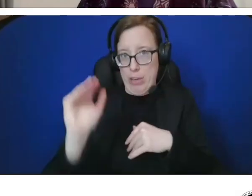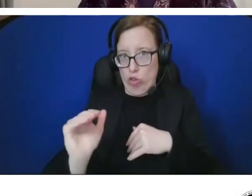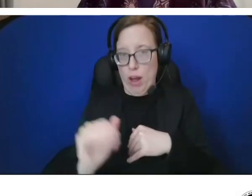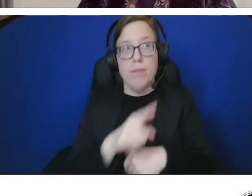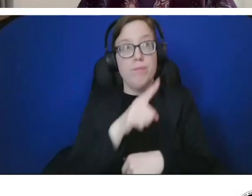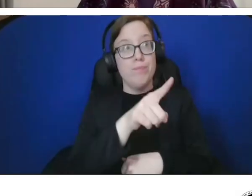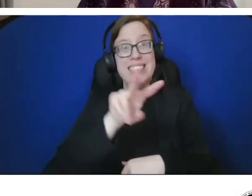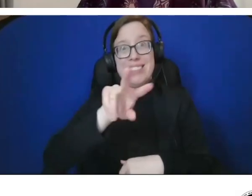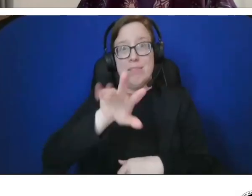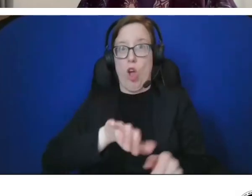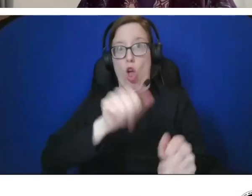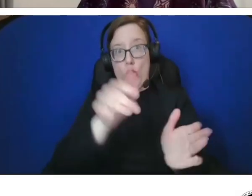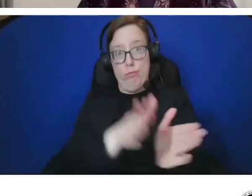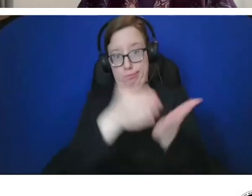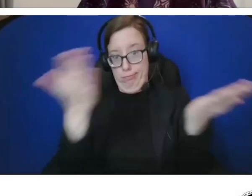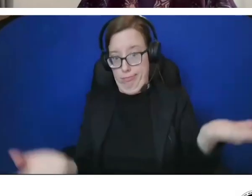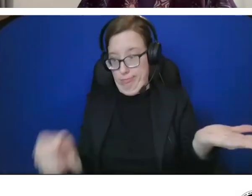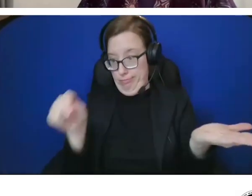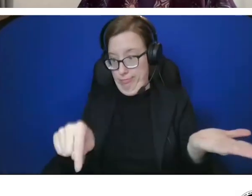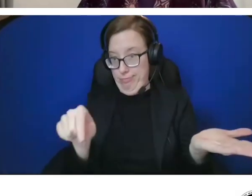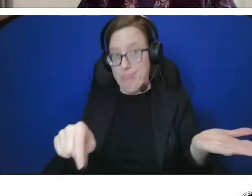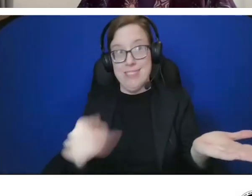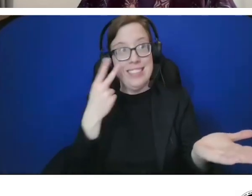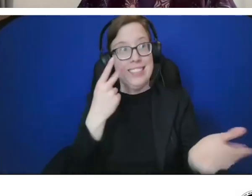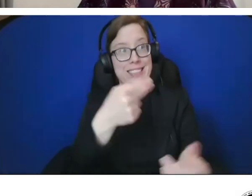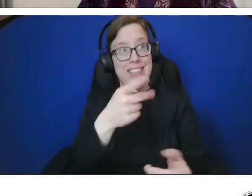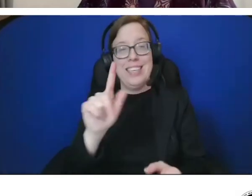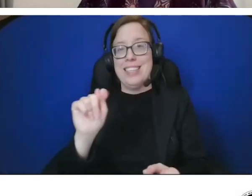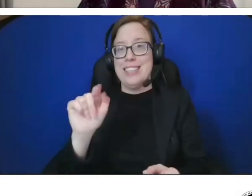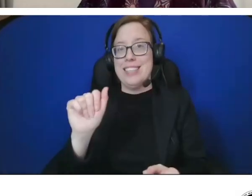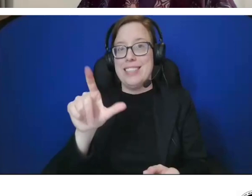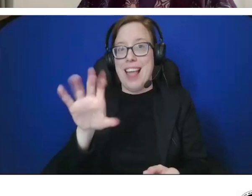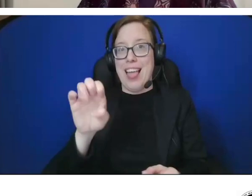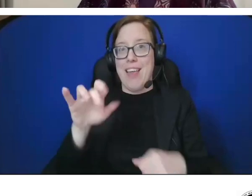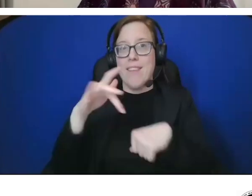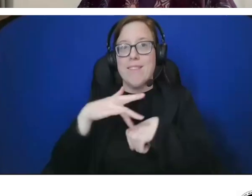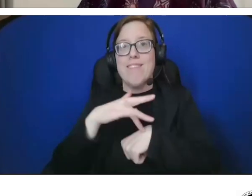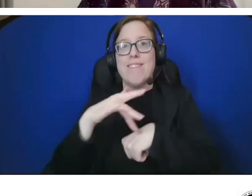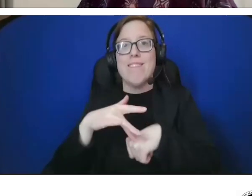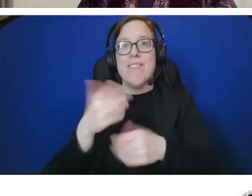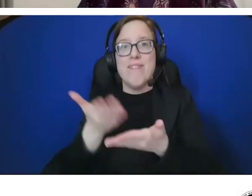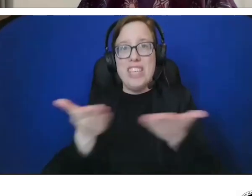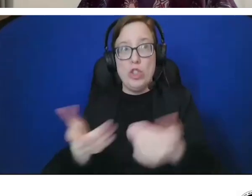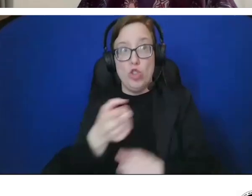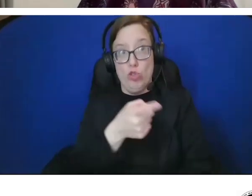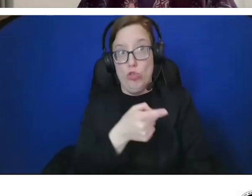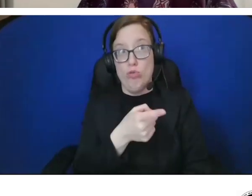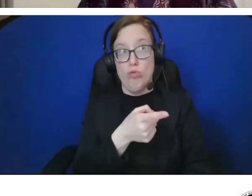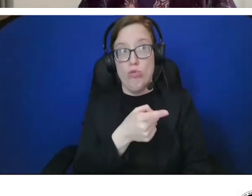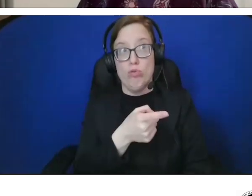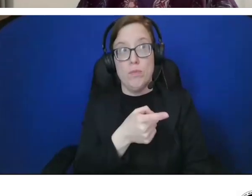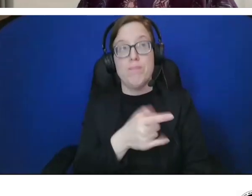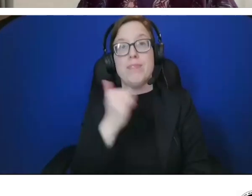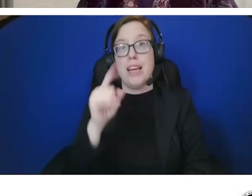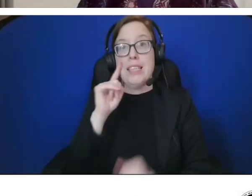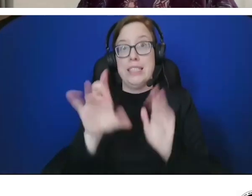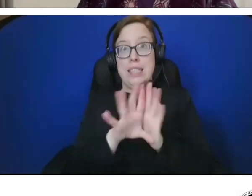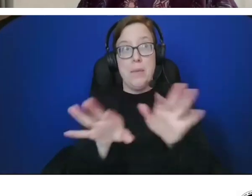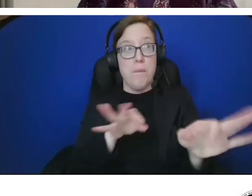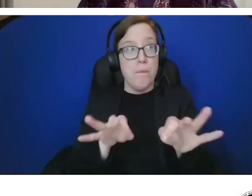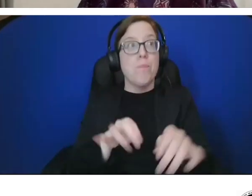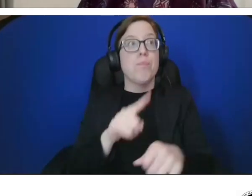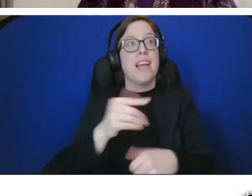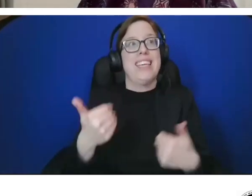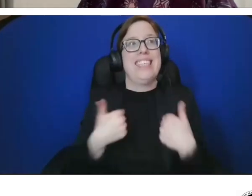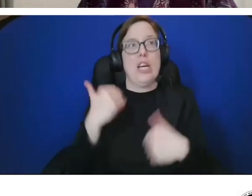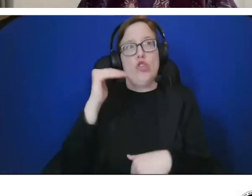another page from the same book, and you can see that she's adding tactile features here. The